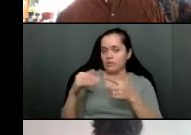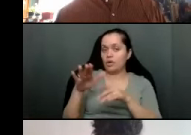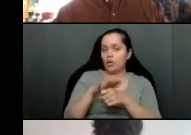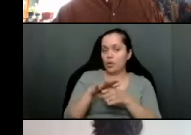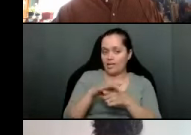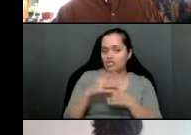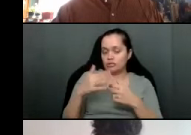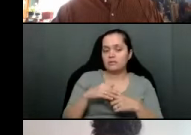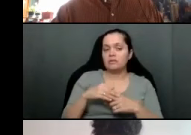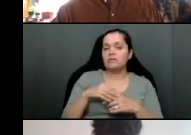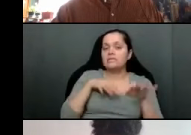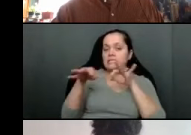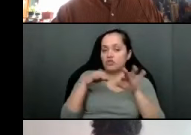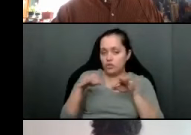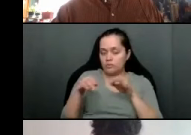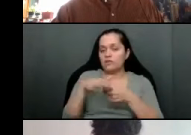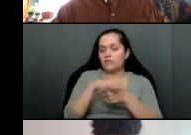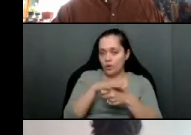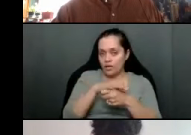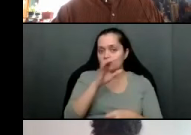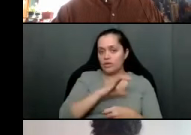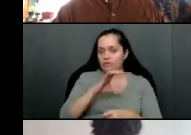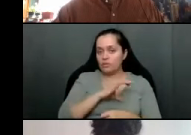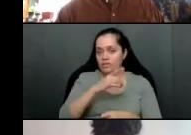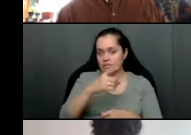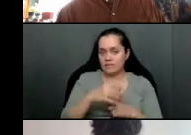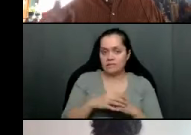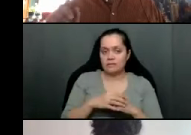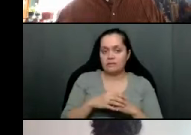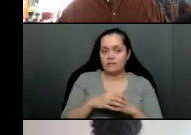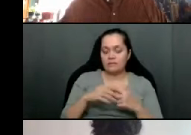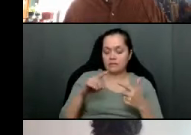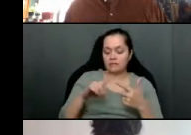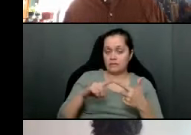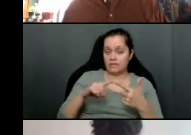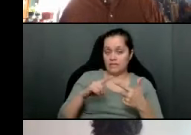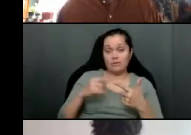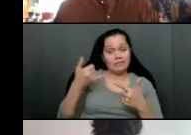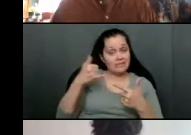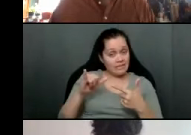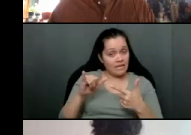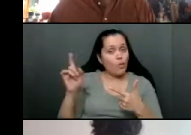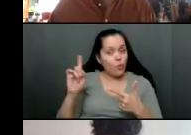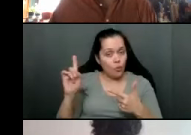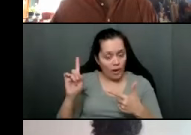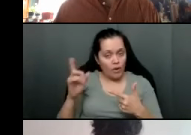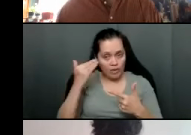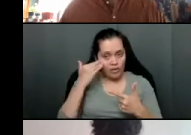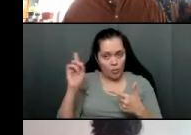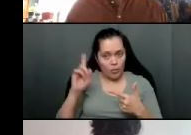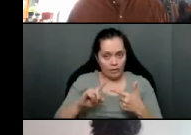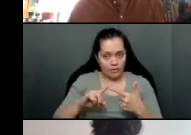locational, description of locational characteristics. So here we're still asking the question